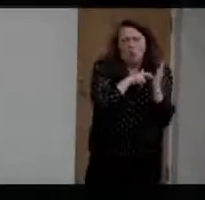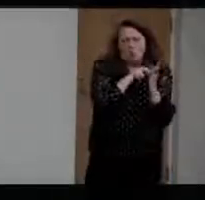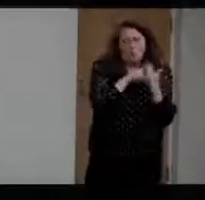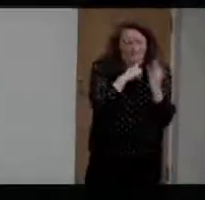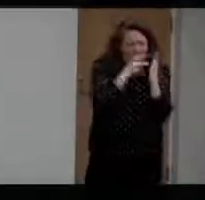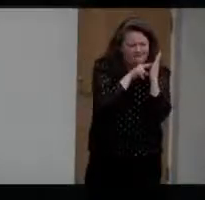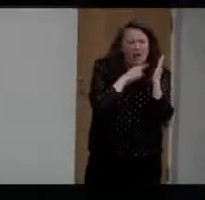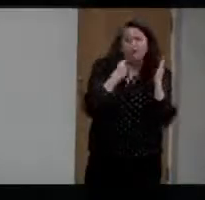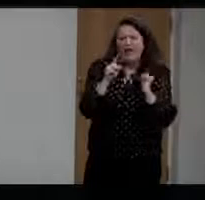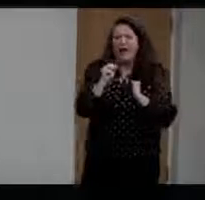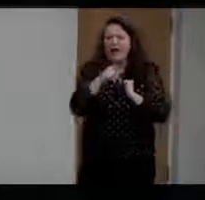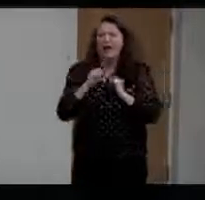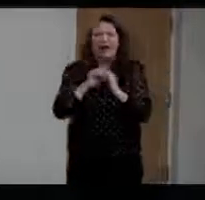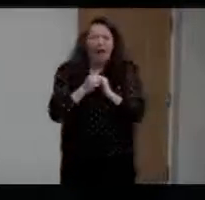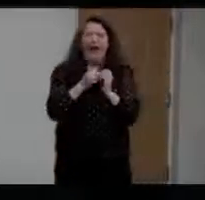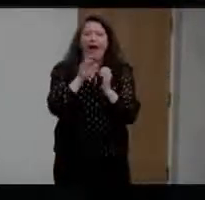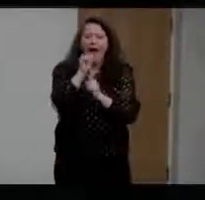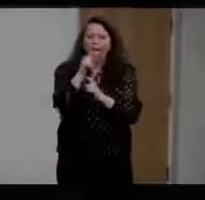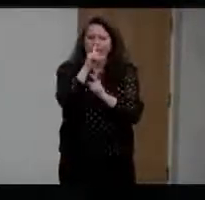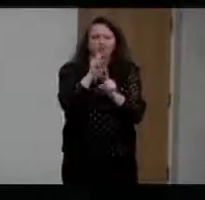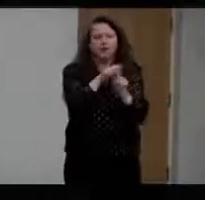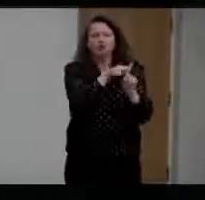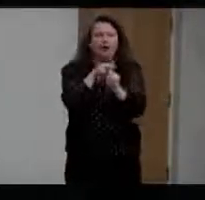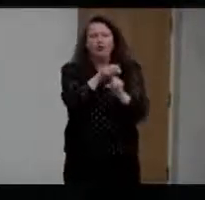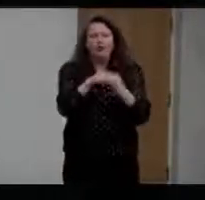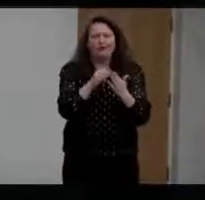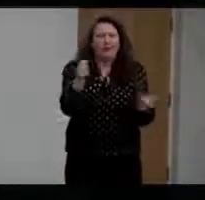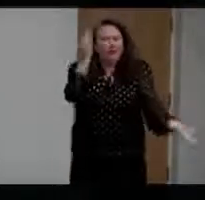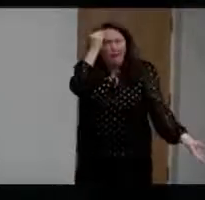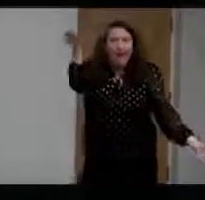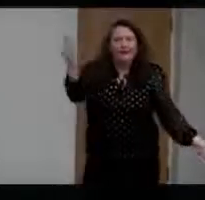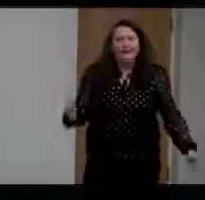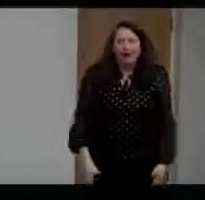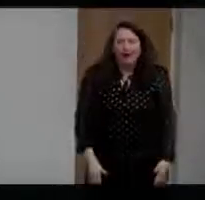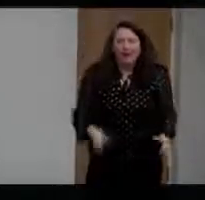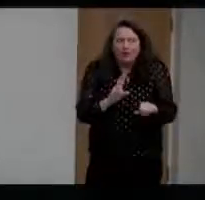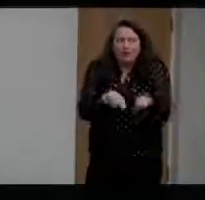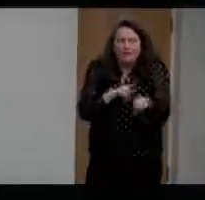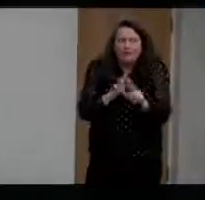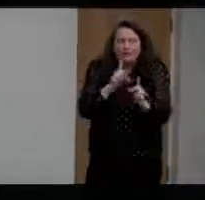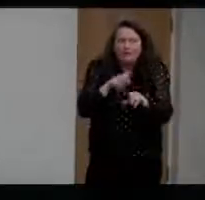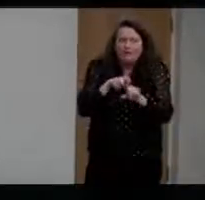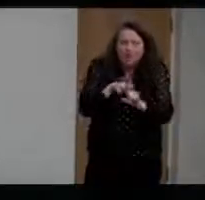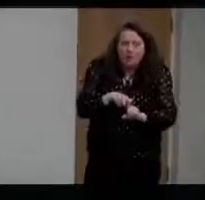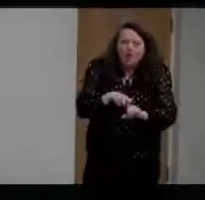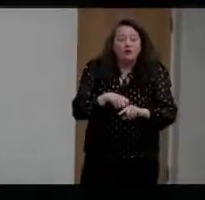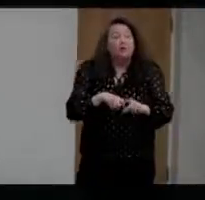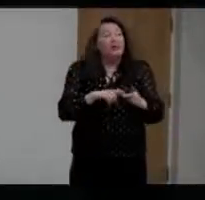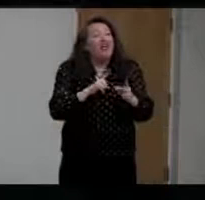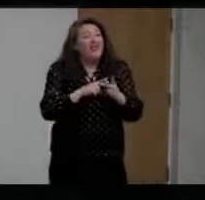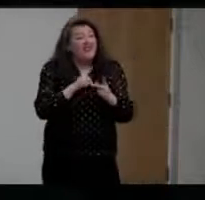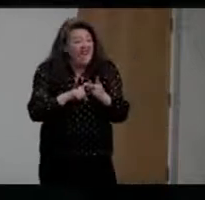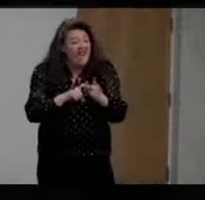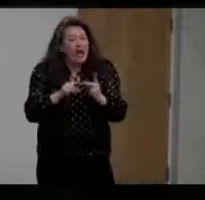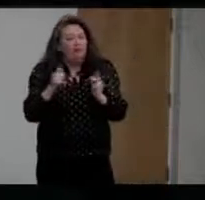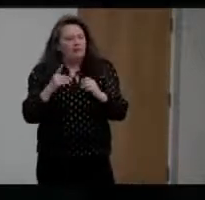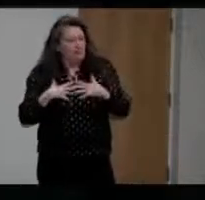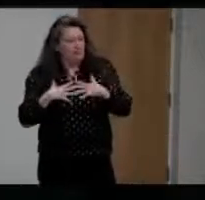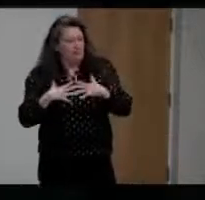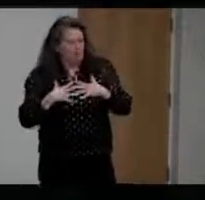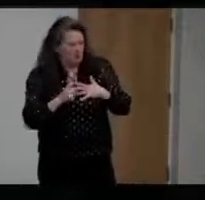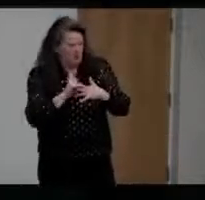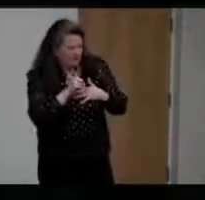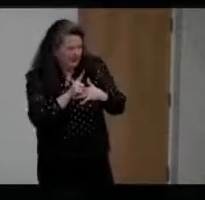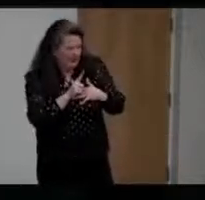basically, duh. And other people said, well, you know what, it hadn't really occurred to me that maybe all these movements might be tracked, and is it